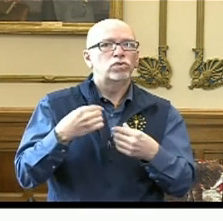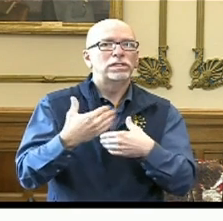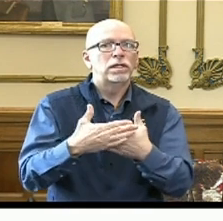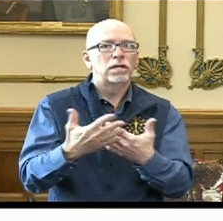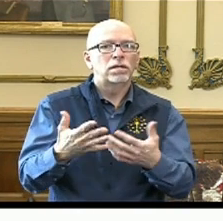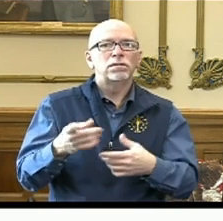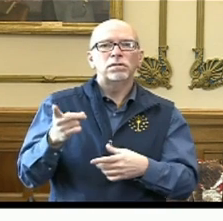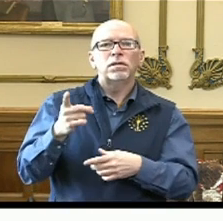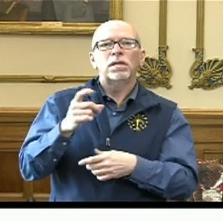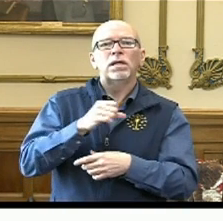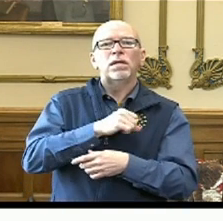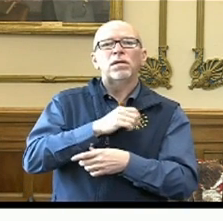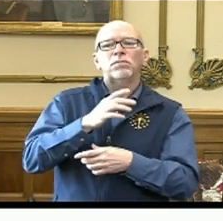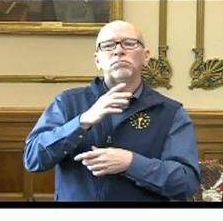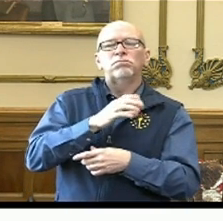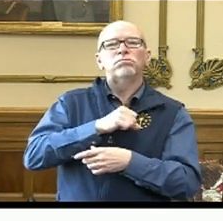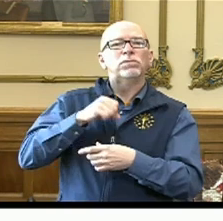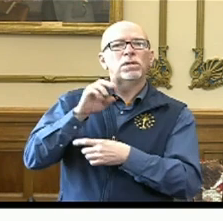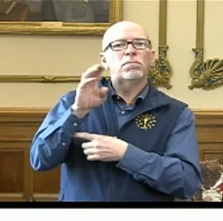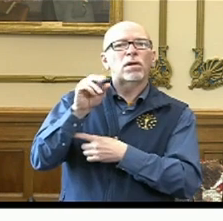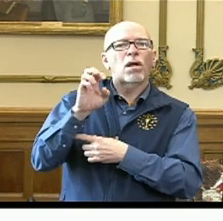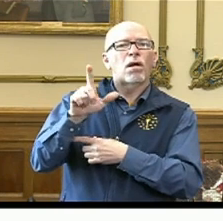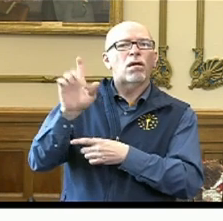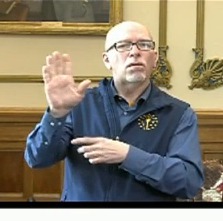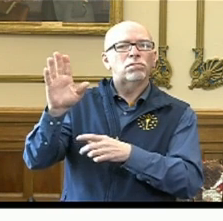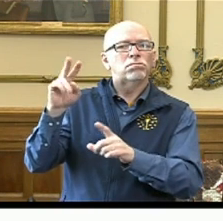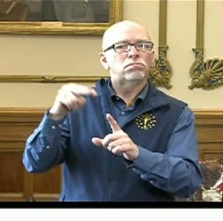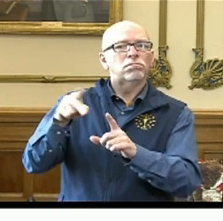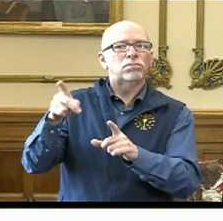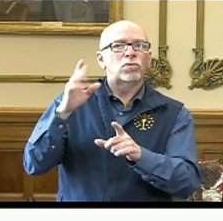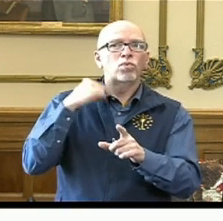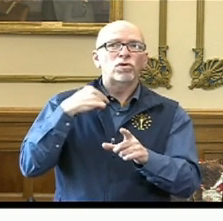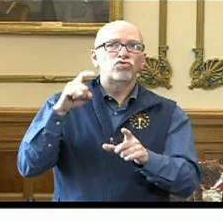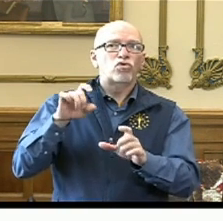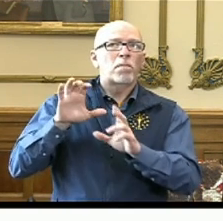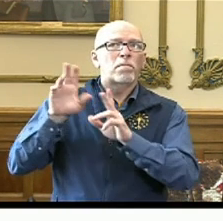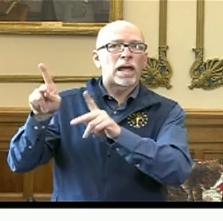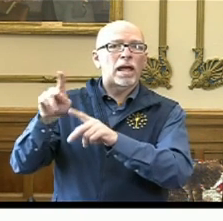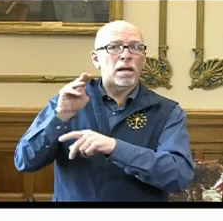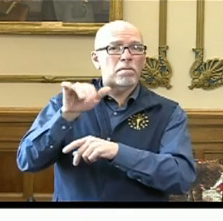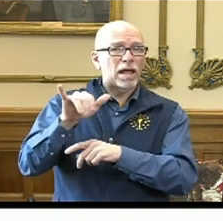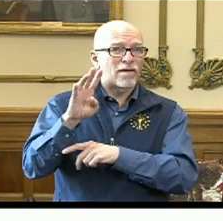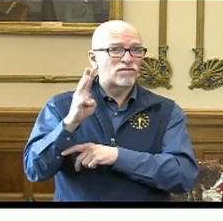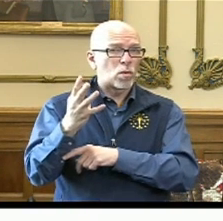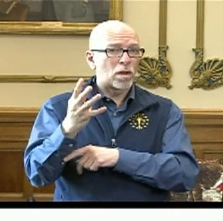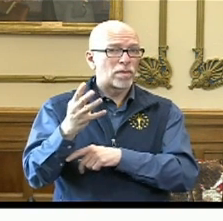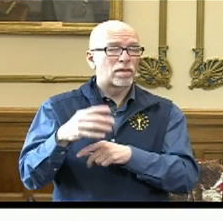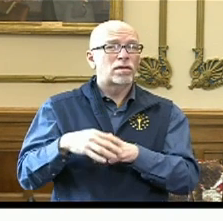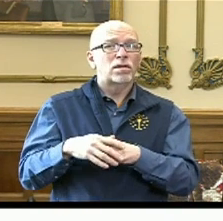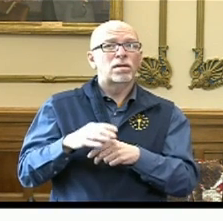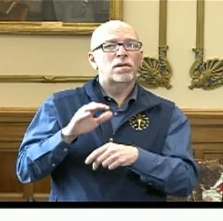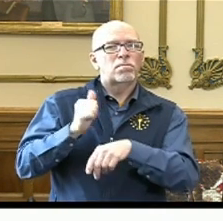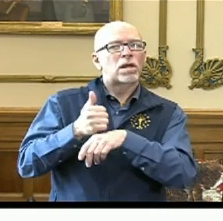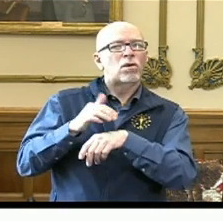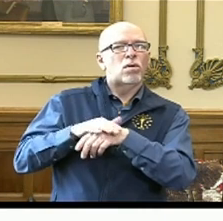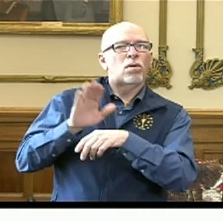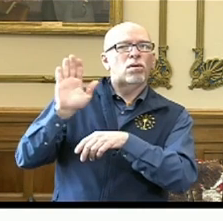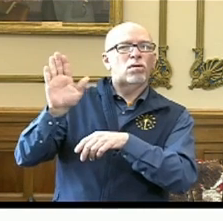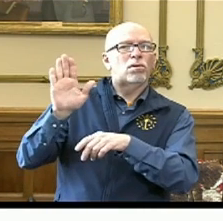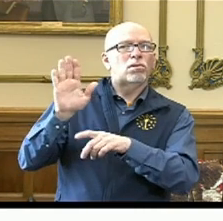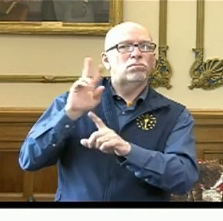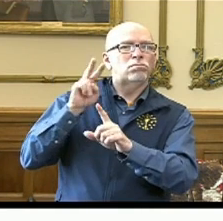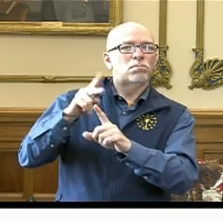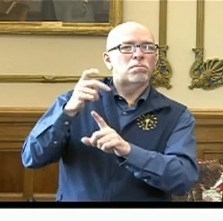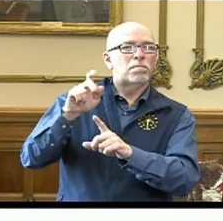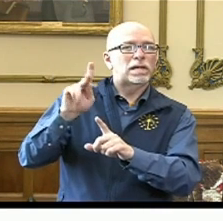McConnell's made it clear that until we get back, which is now earmarked for May 4th, based upon when things will peak out